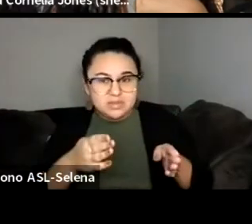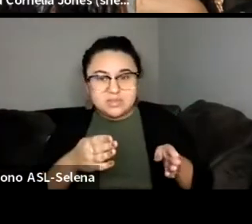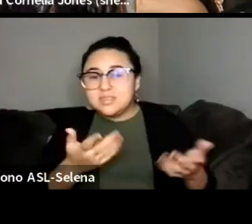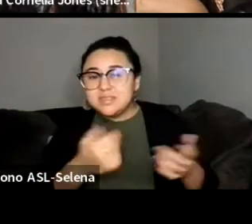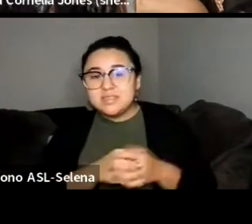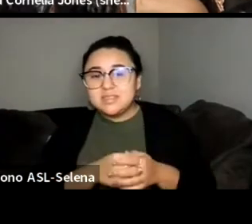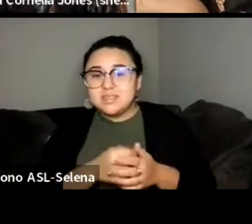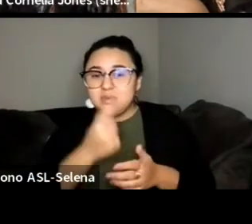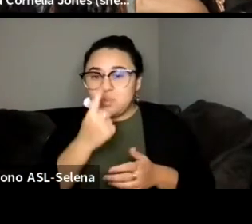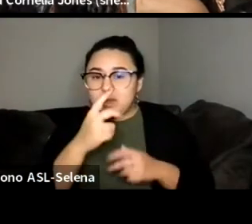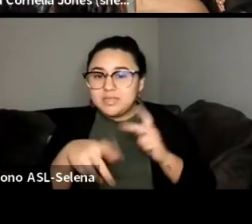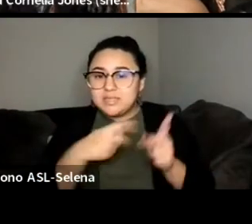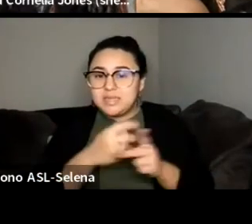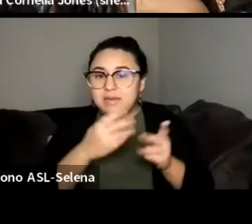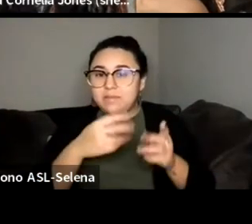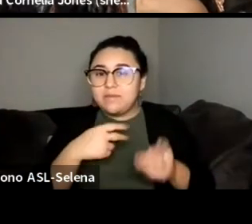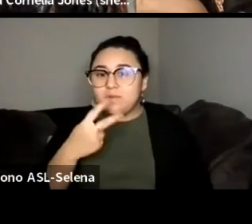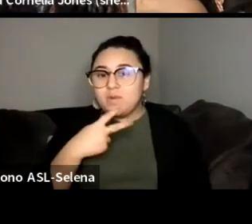we're looking at people